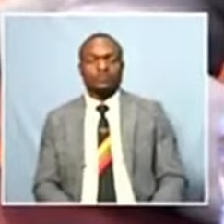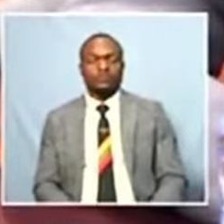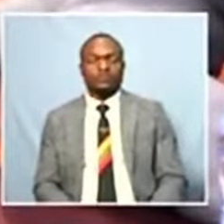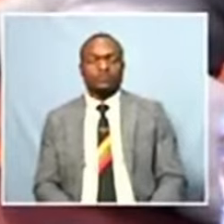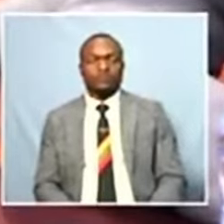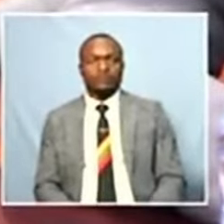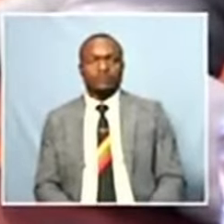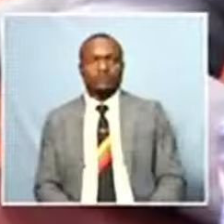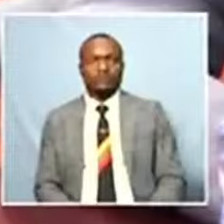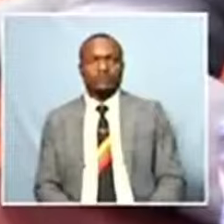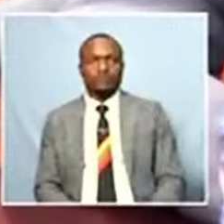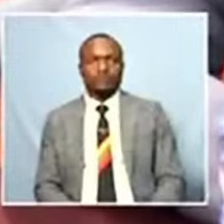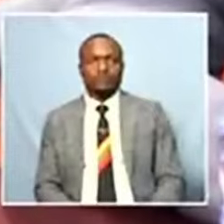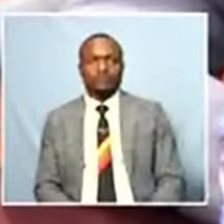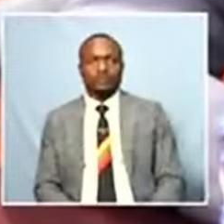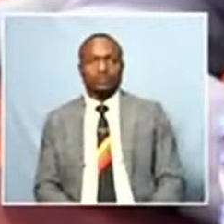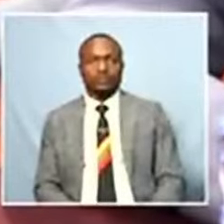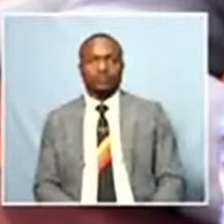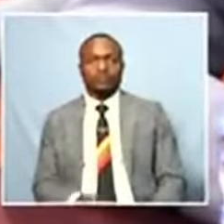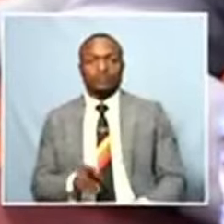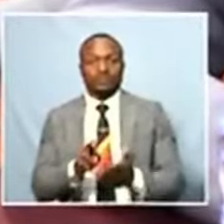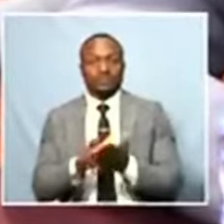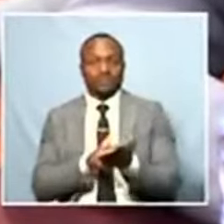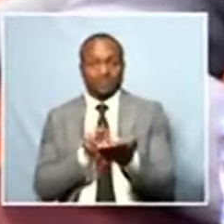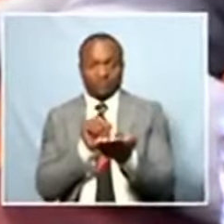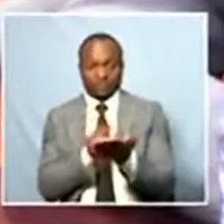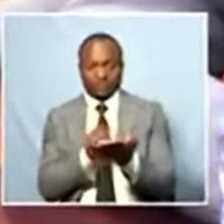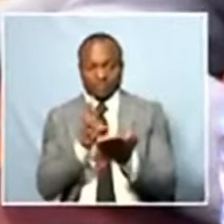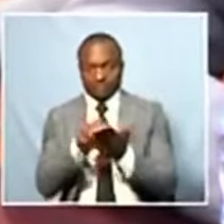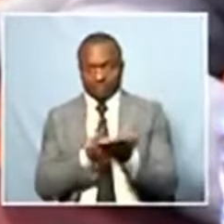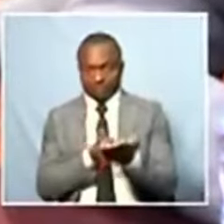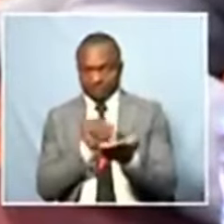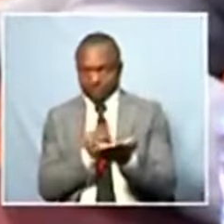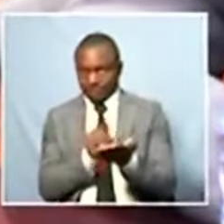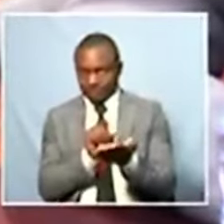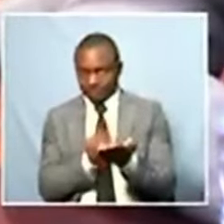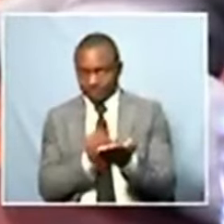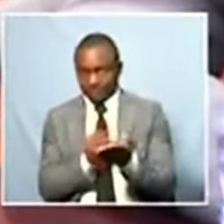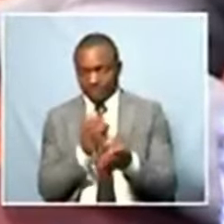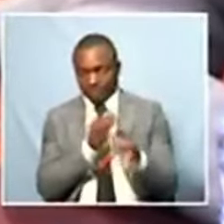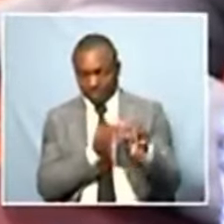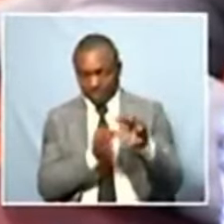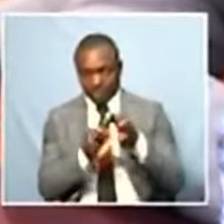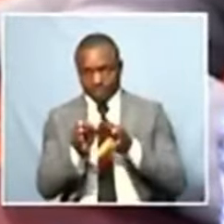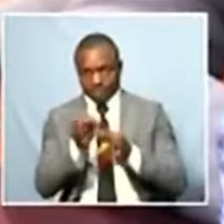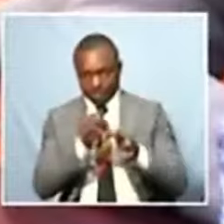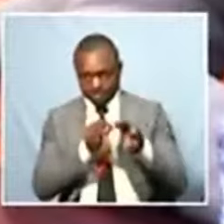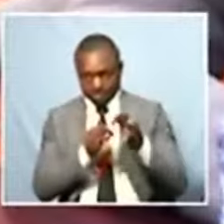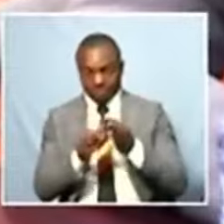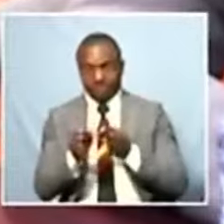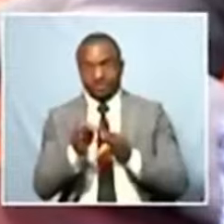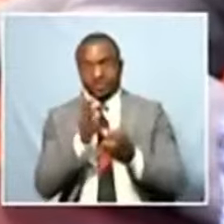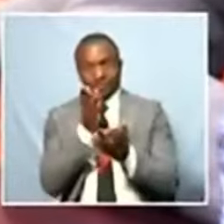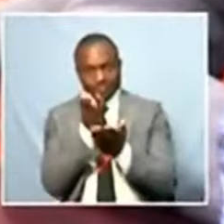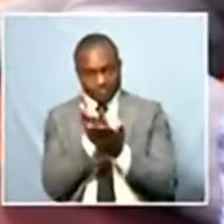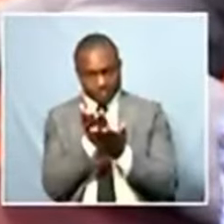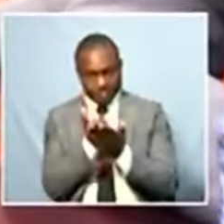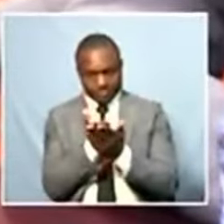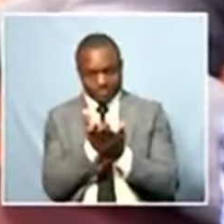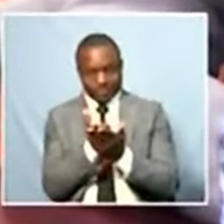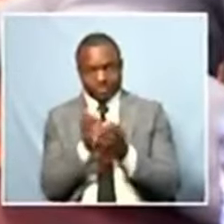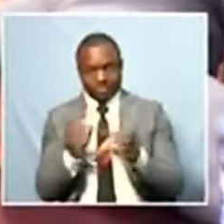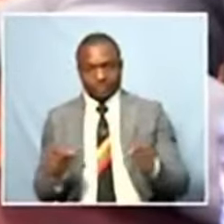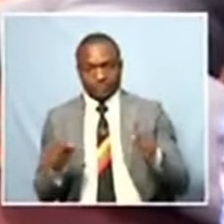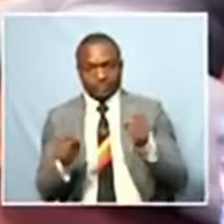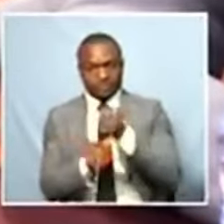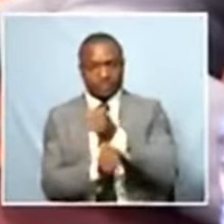I think with the paper that is before you, this report is a justification on the proposed repeal and